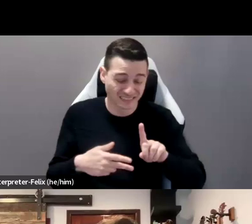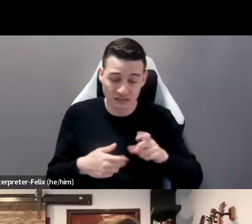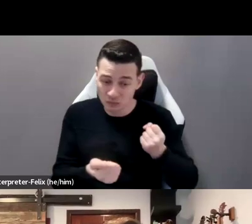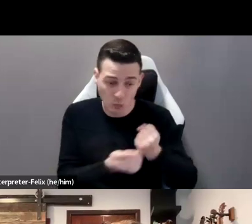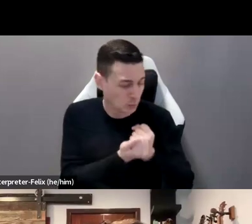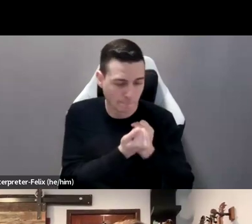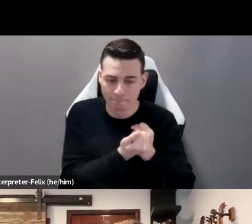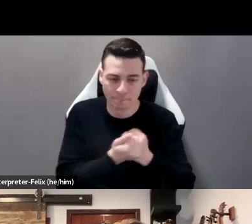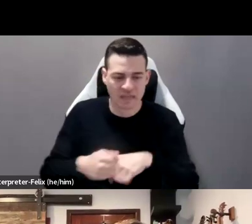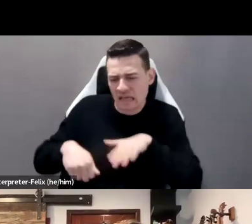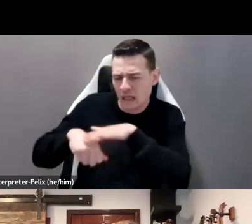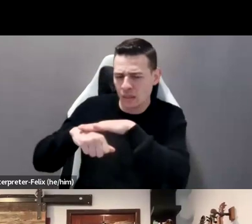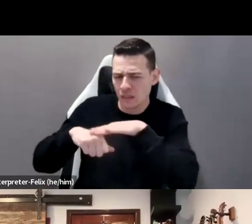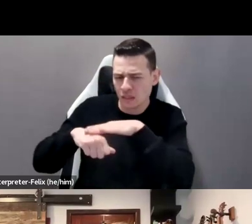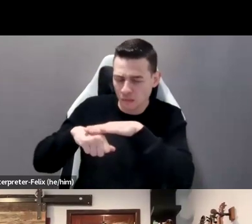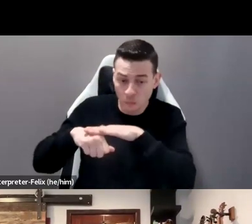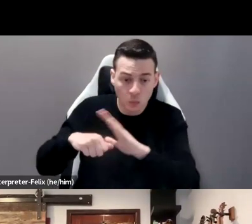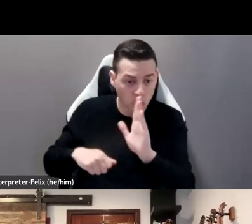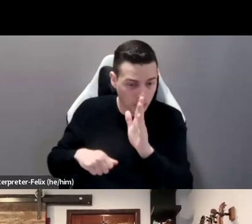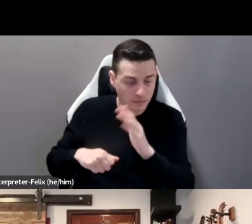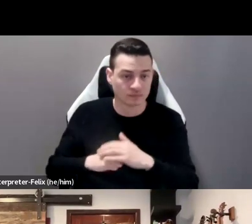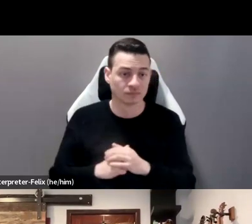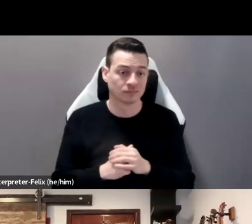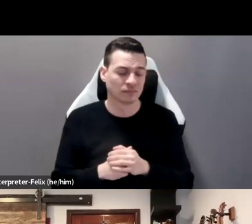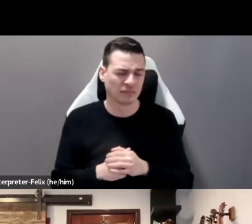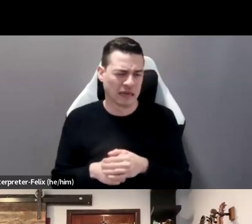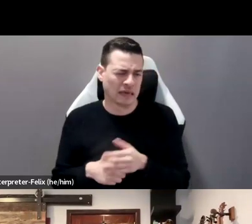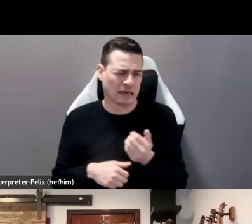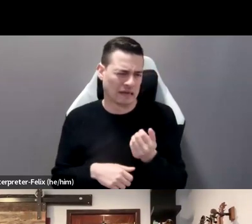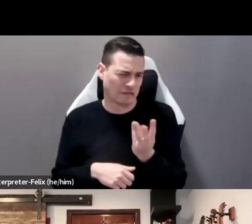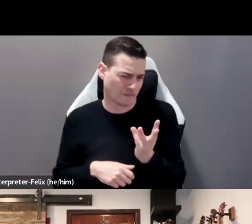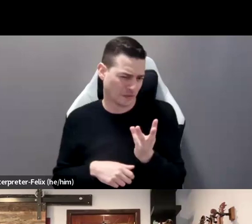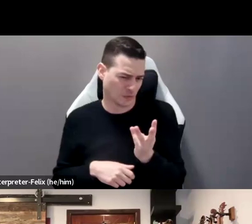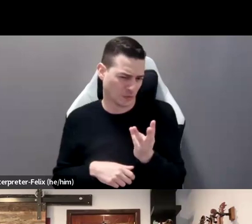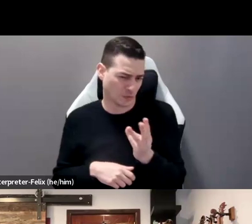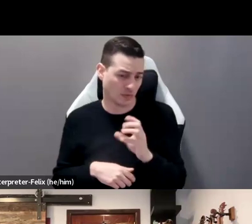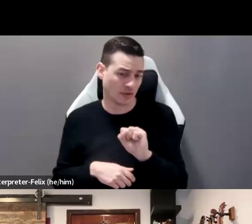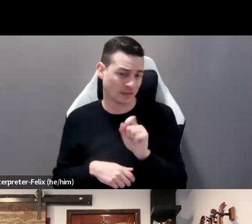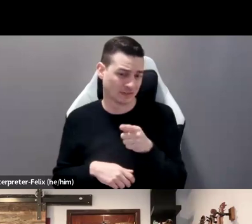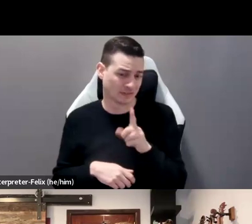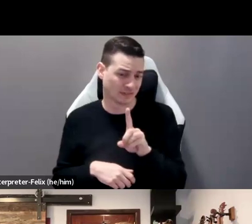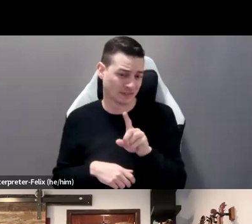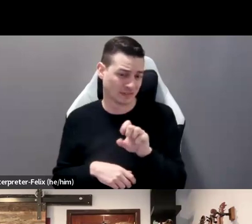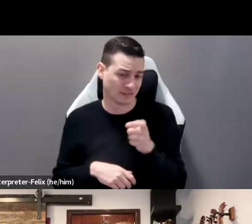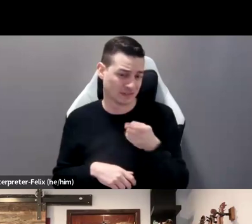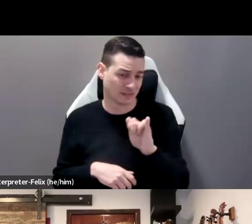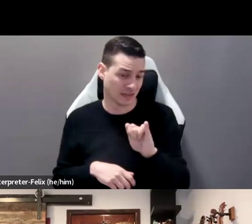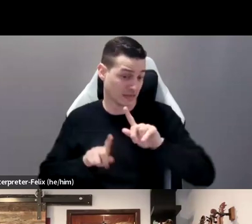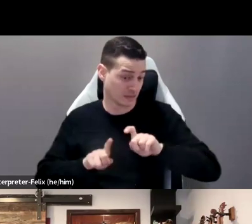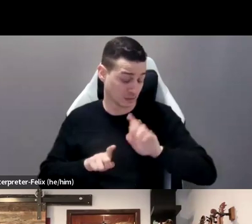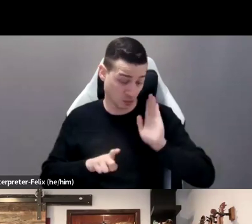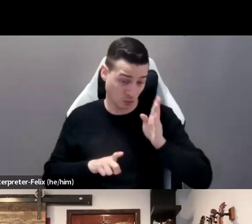support, and some, I think, STD testing support for that, with a lot